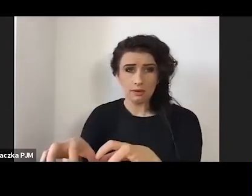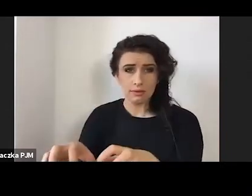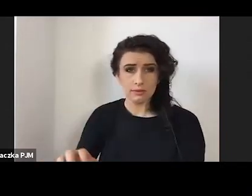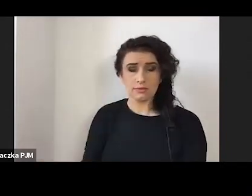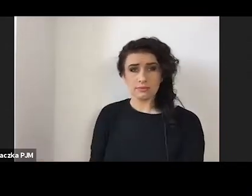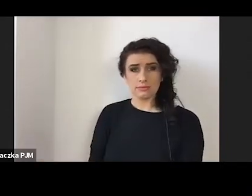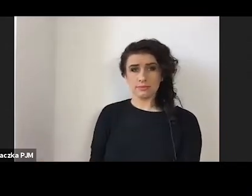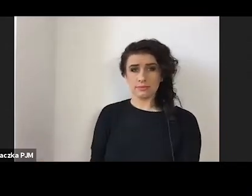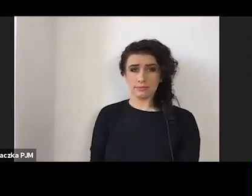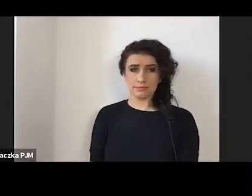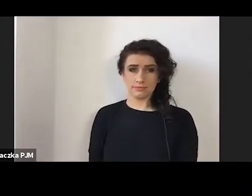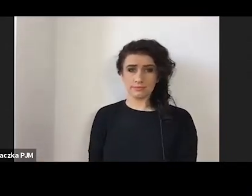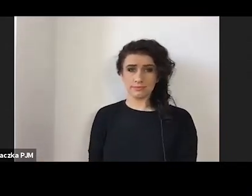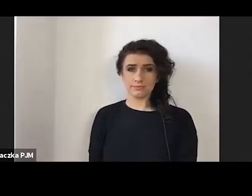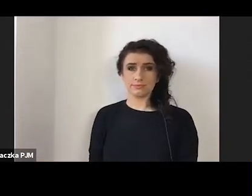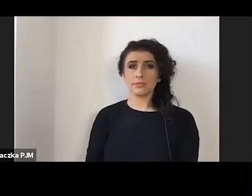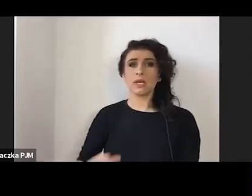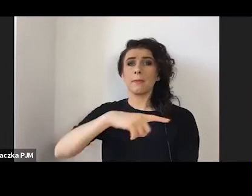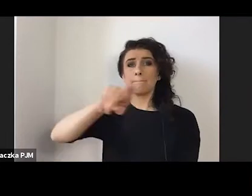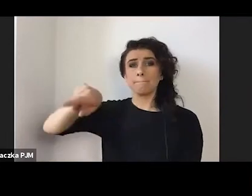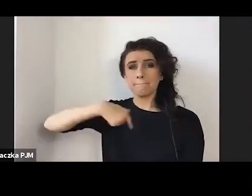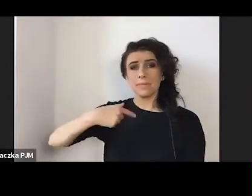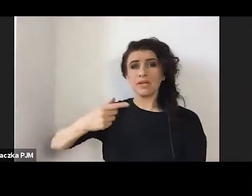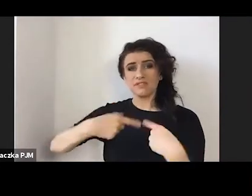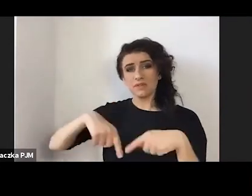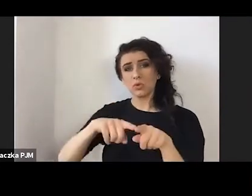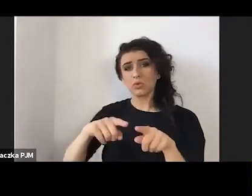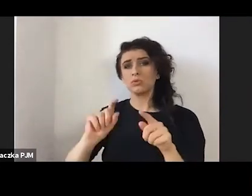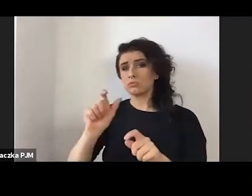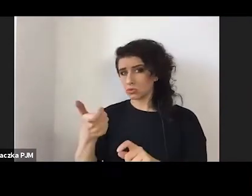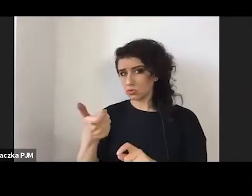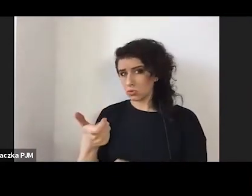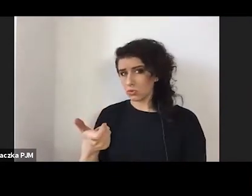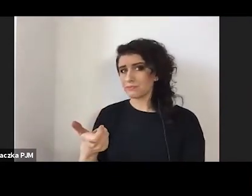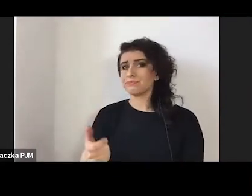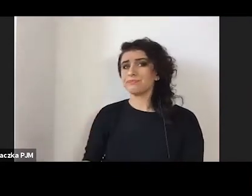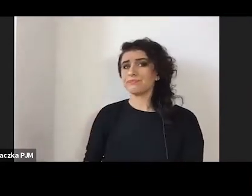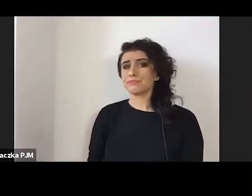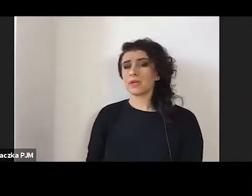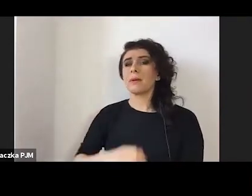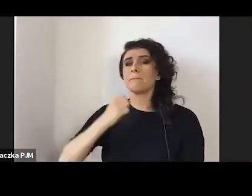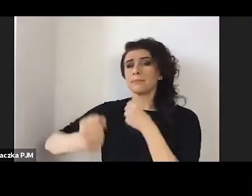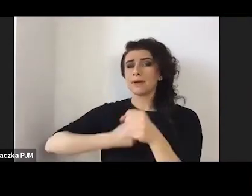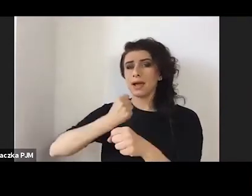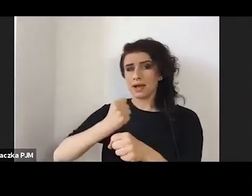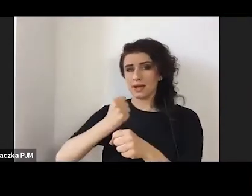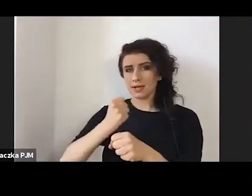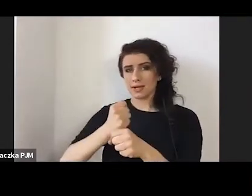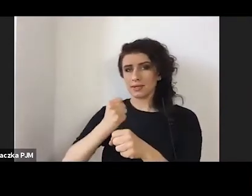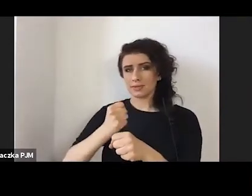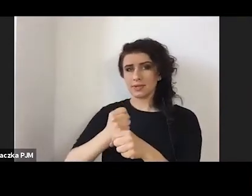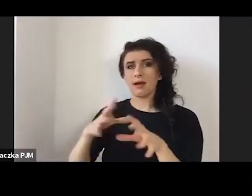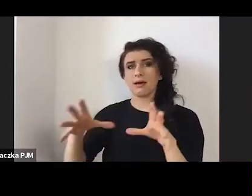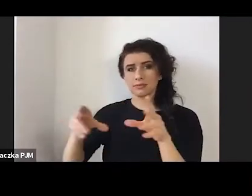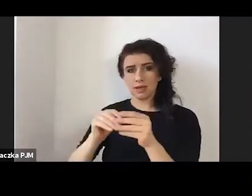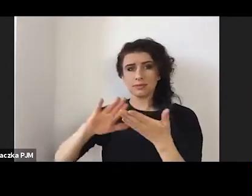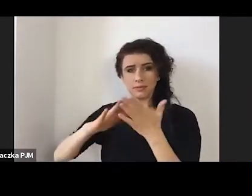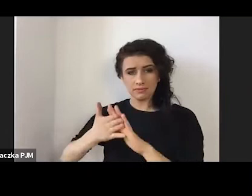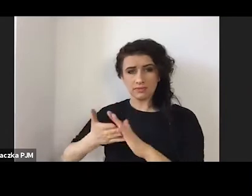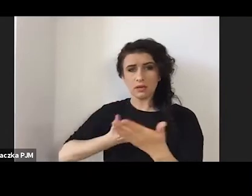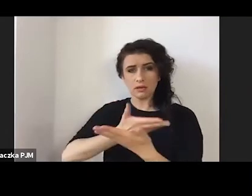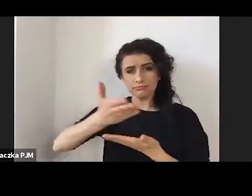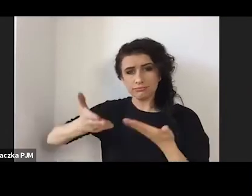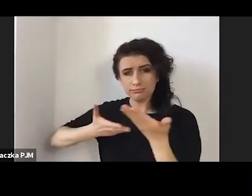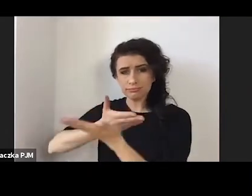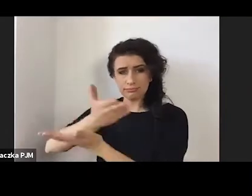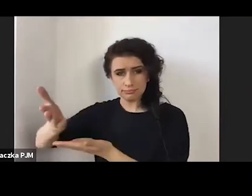we start, that's the first thing we do. We work in a system within the